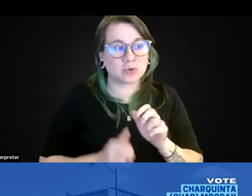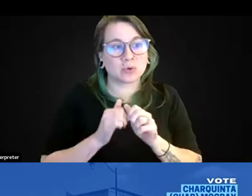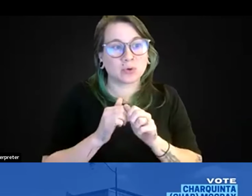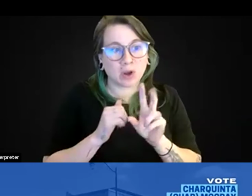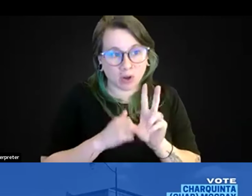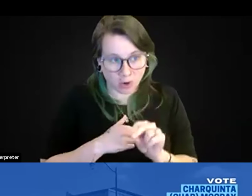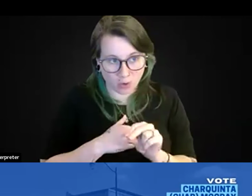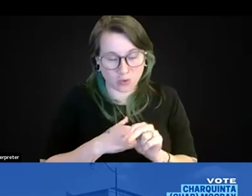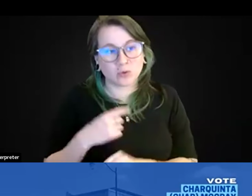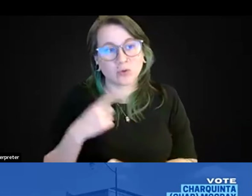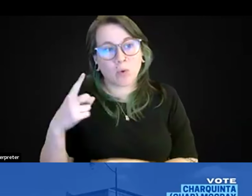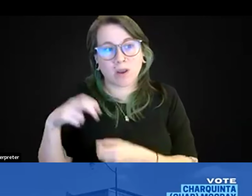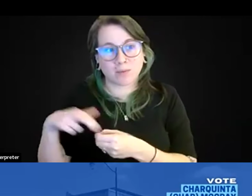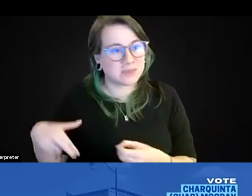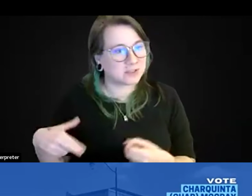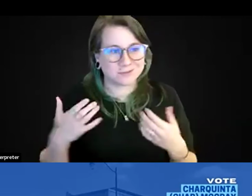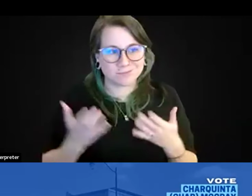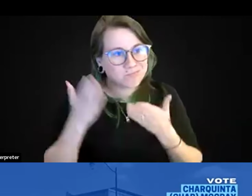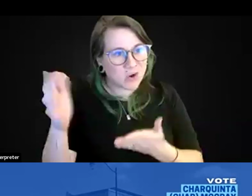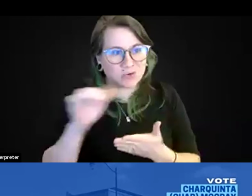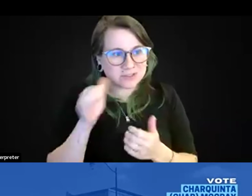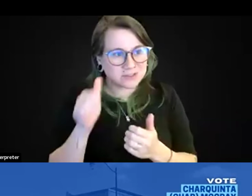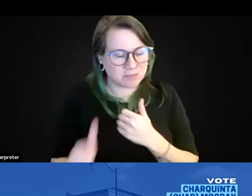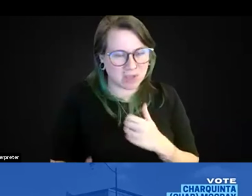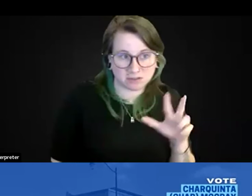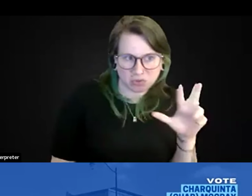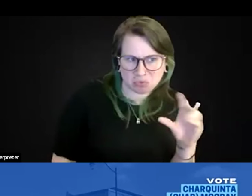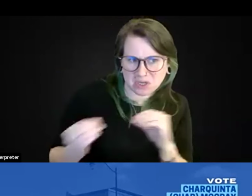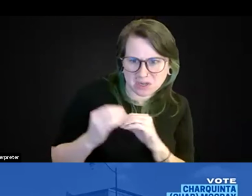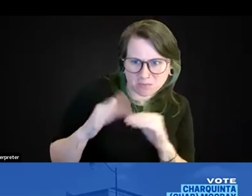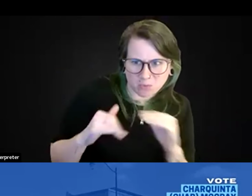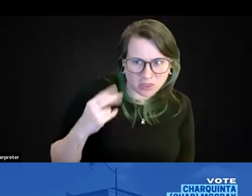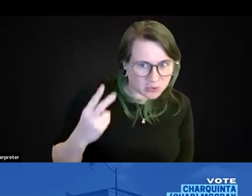pass. Isn't 3 more than 2?